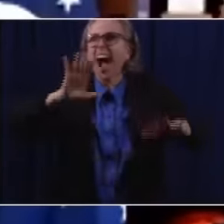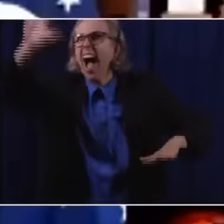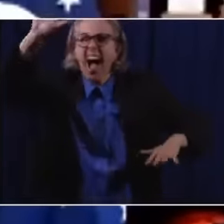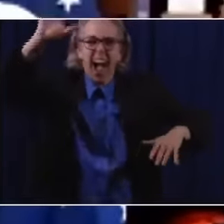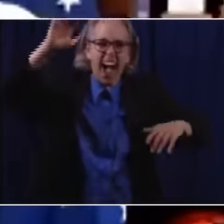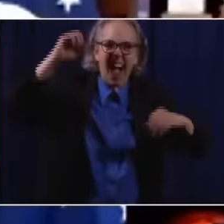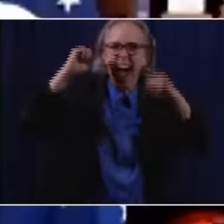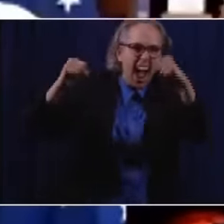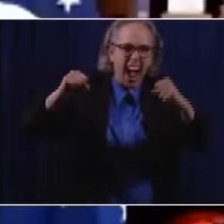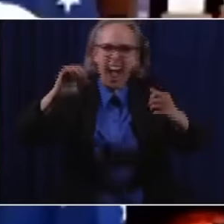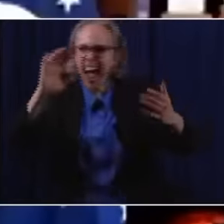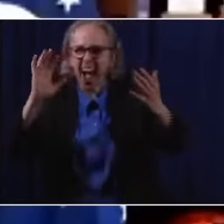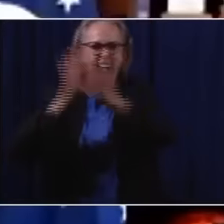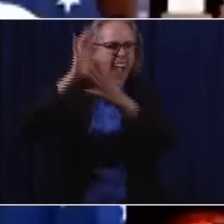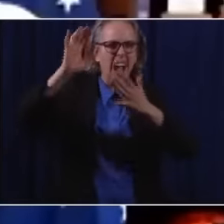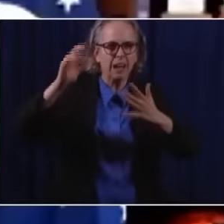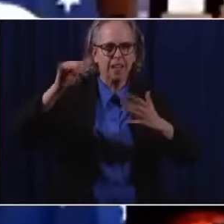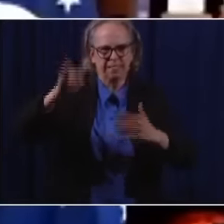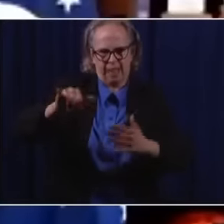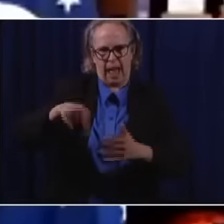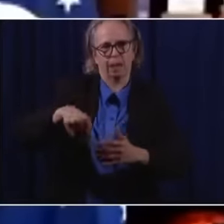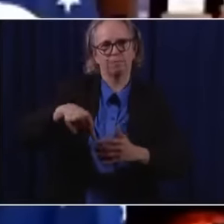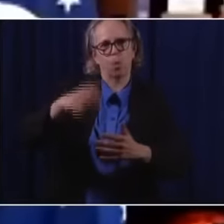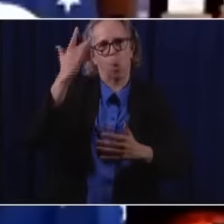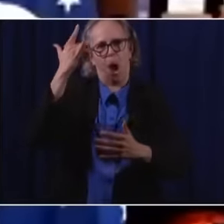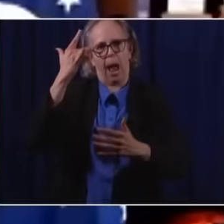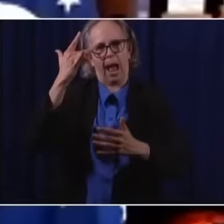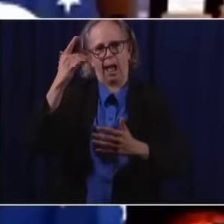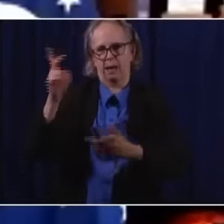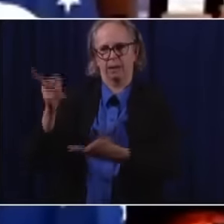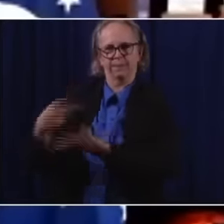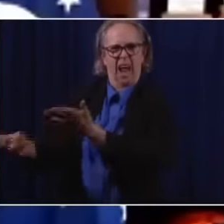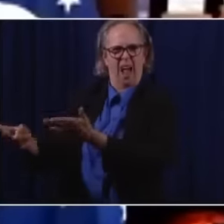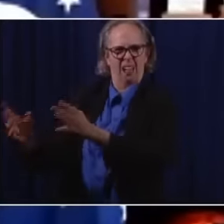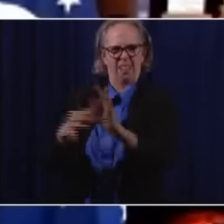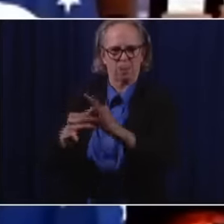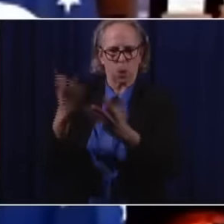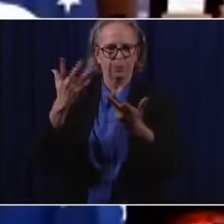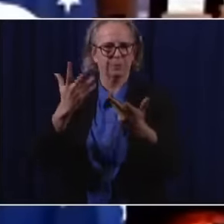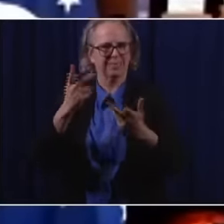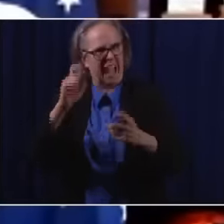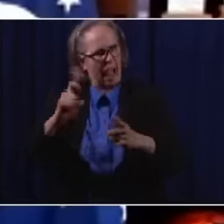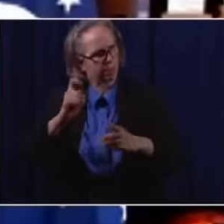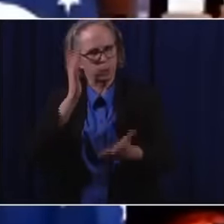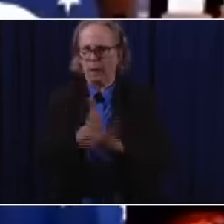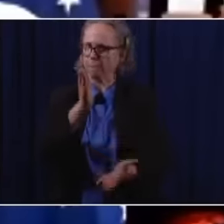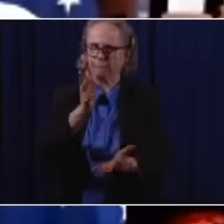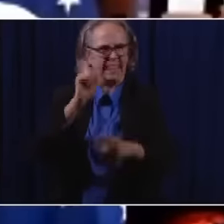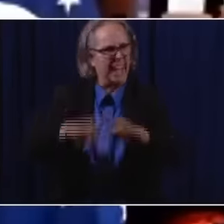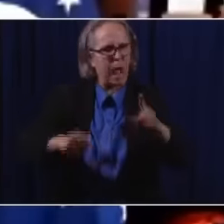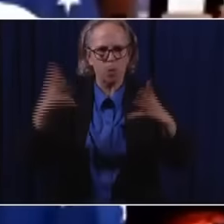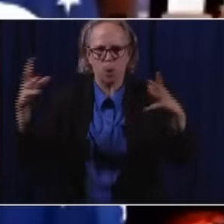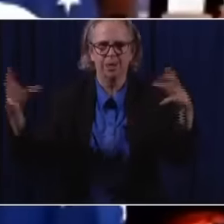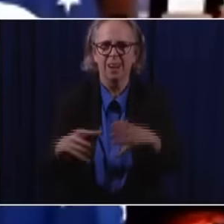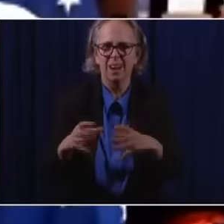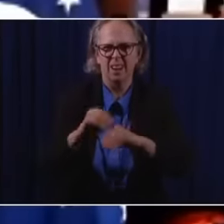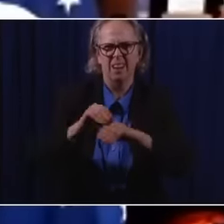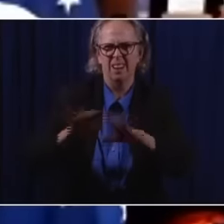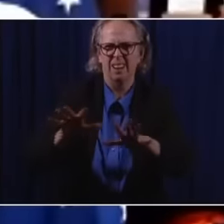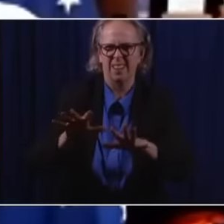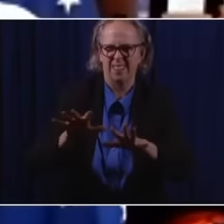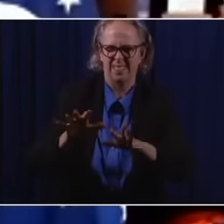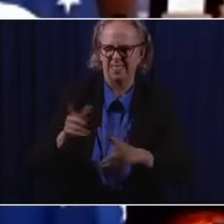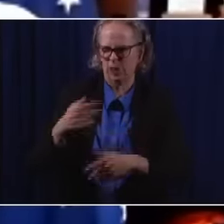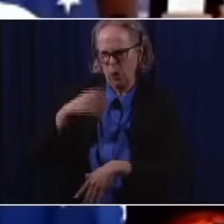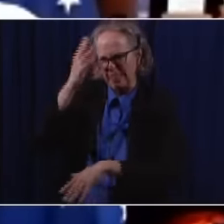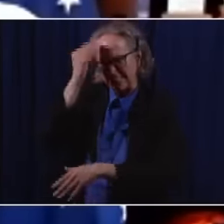that you got to try to control that. You can't allow that to happen. And the schools are being counseled